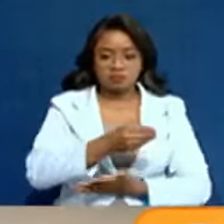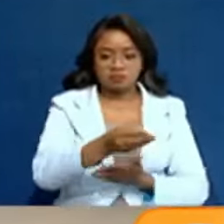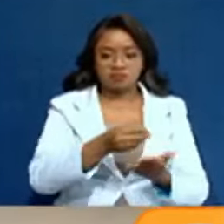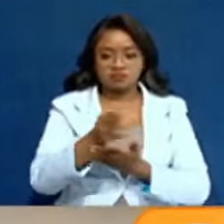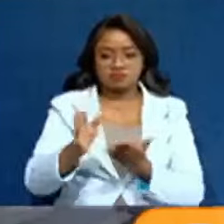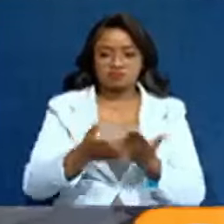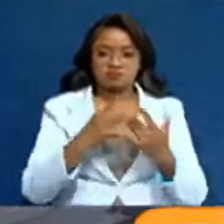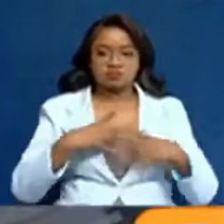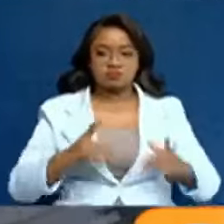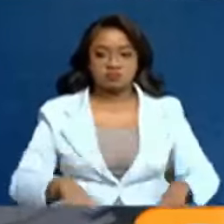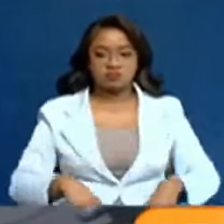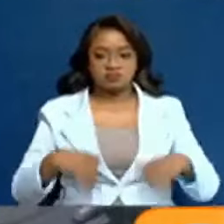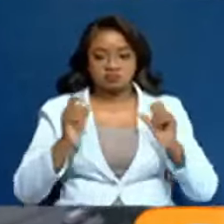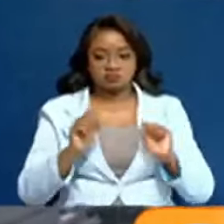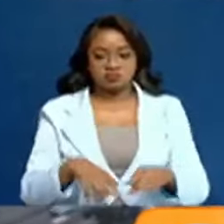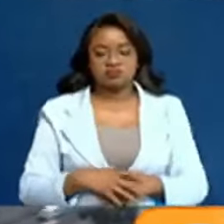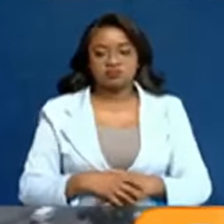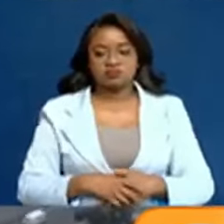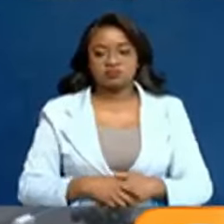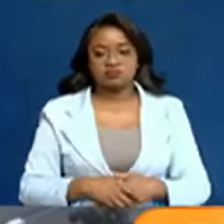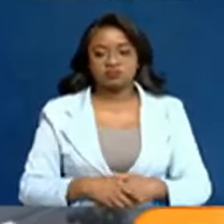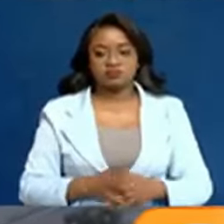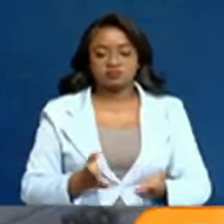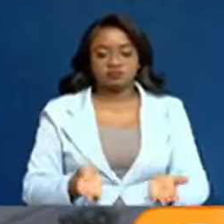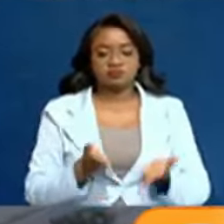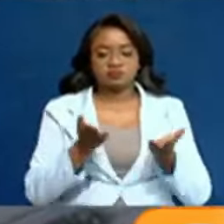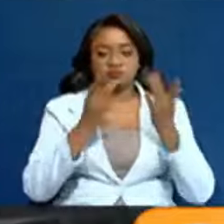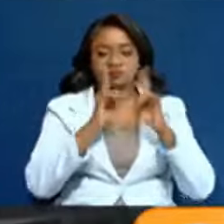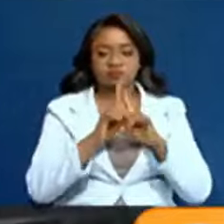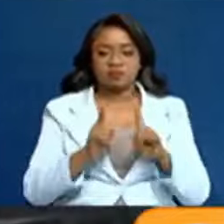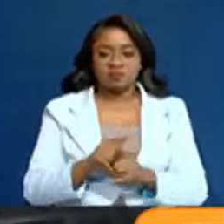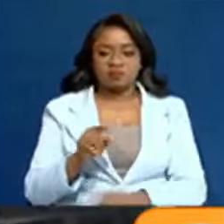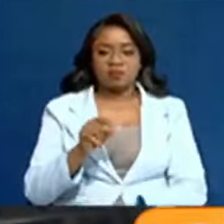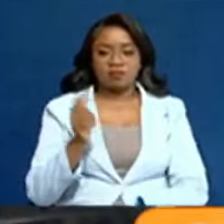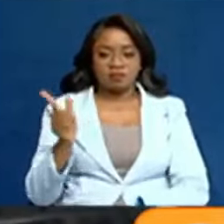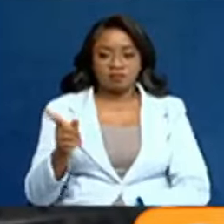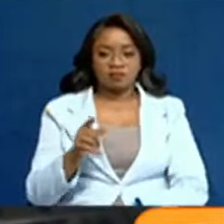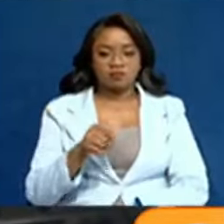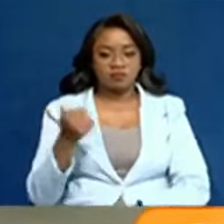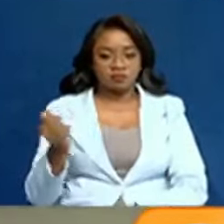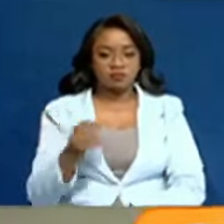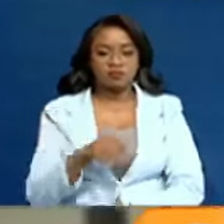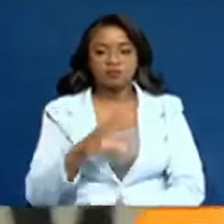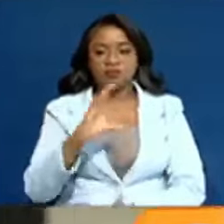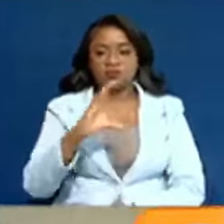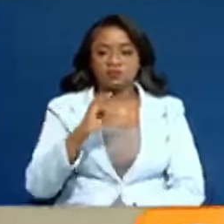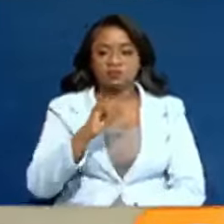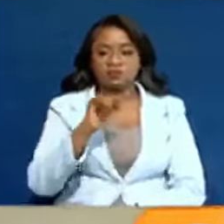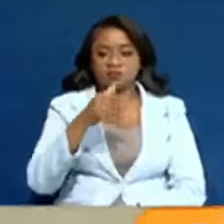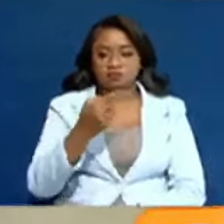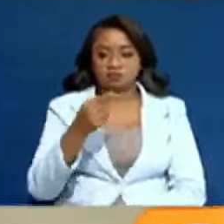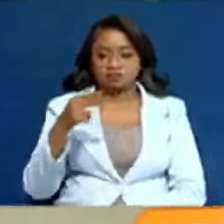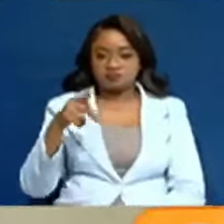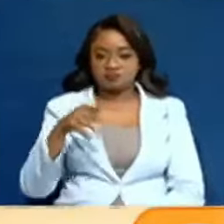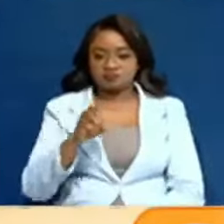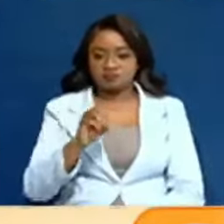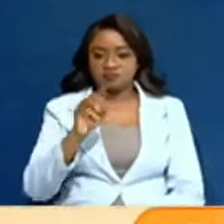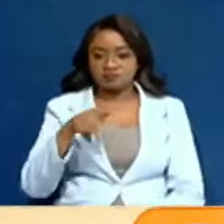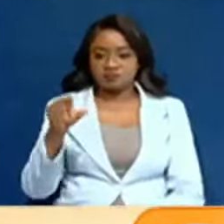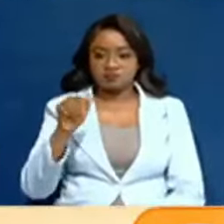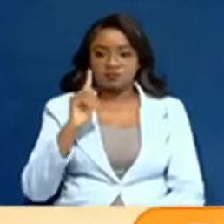people's lives. Early adopters of Basigo's electric buses include operators such as City Hopper, Super Metro,